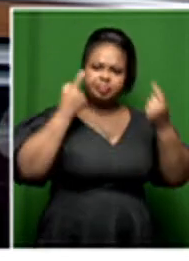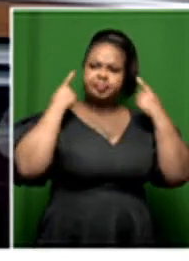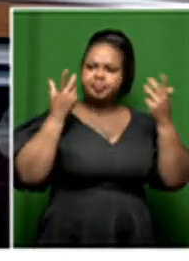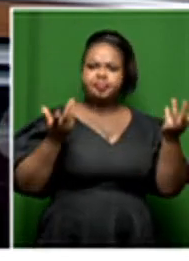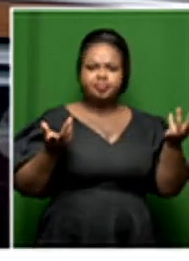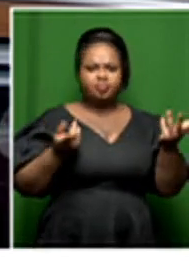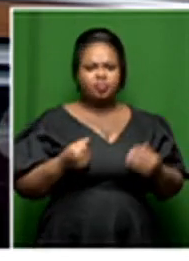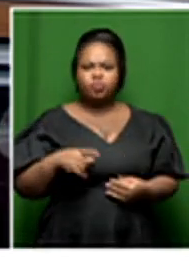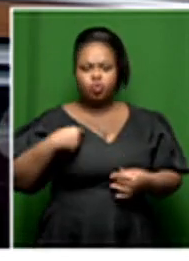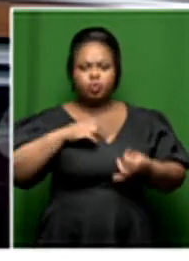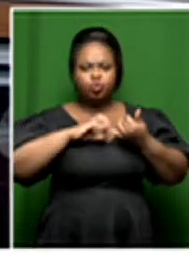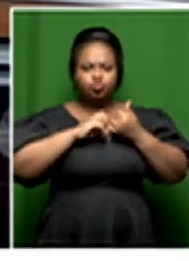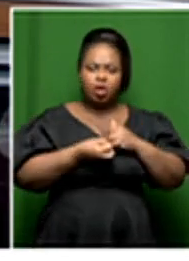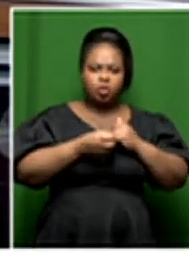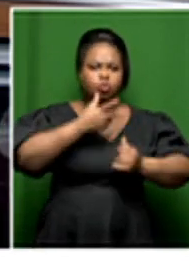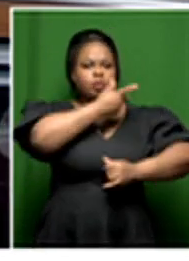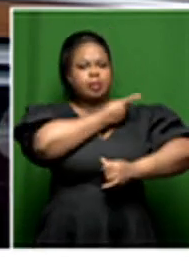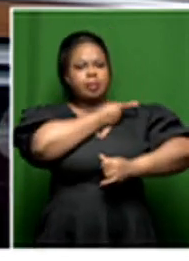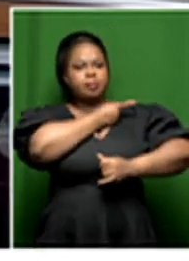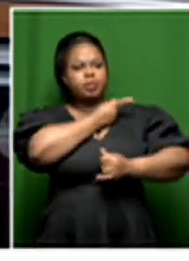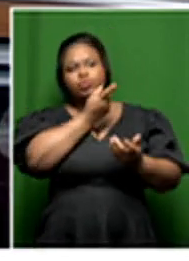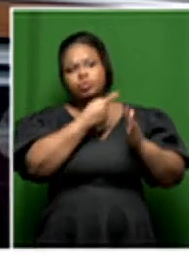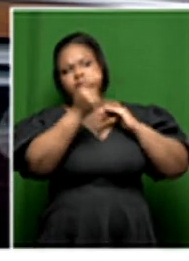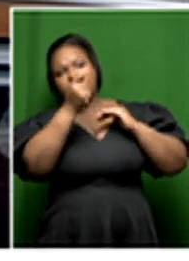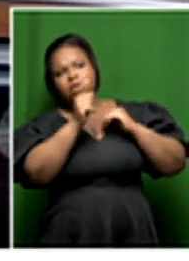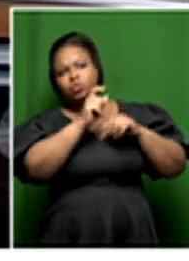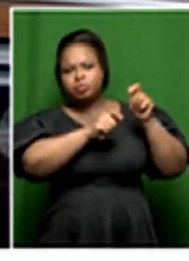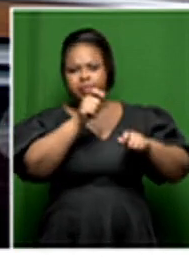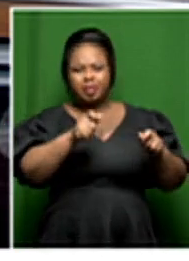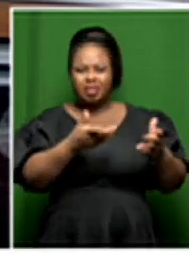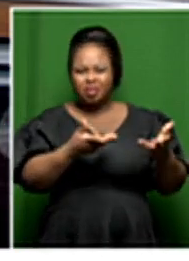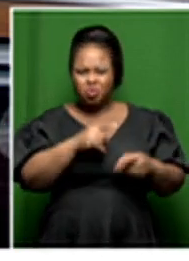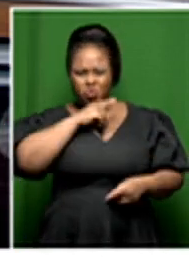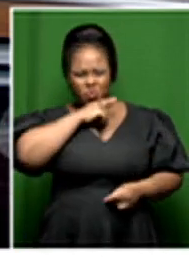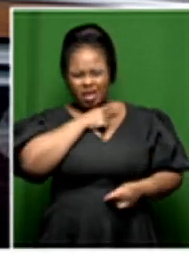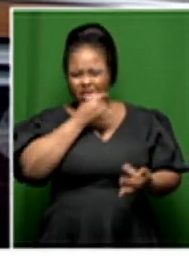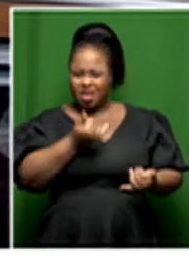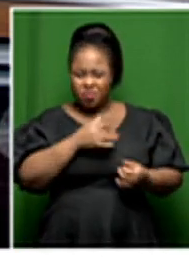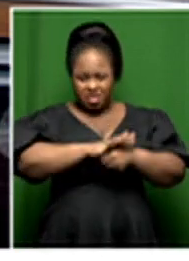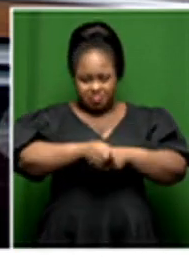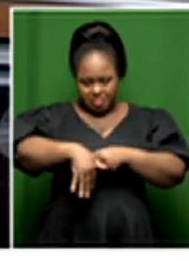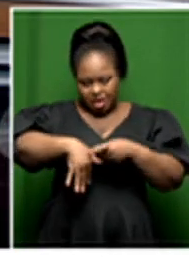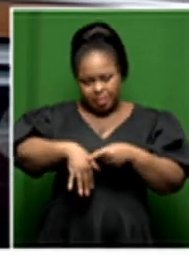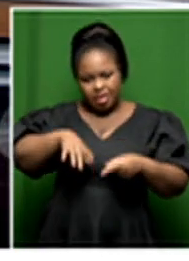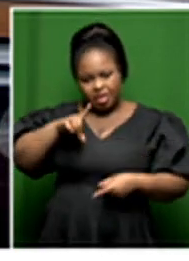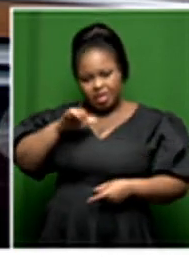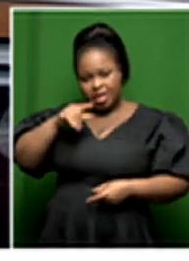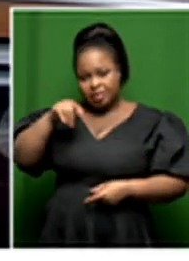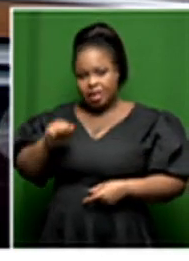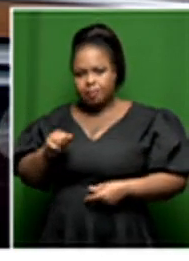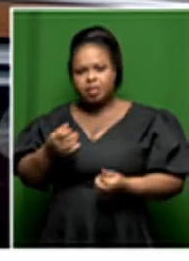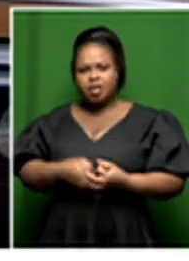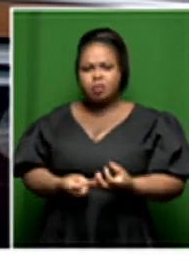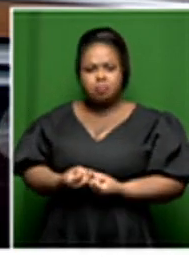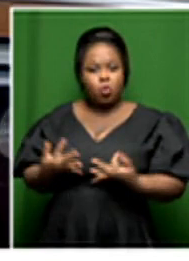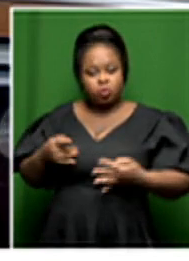would put effort into putting a vaccine out in the market that against this new strain, this Delta variant, which is now the dominant variant